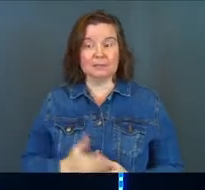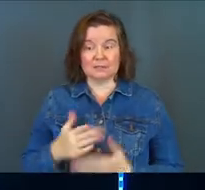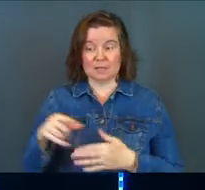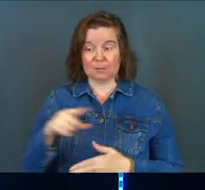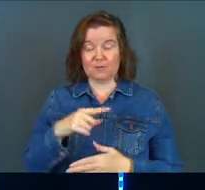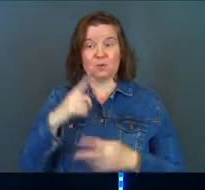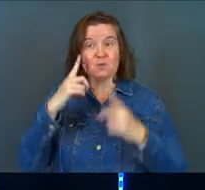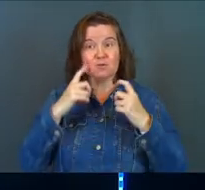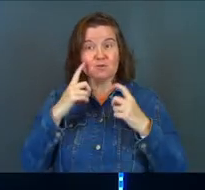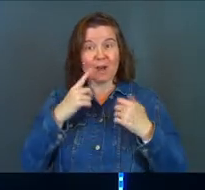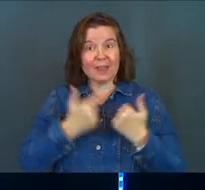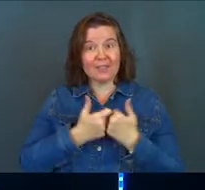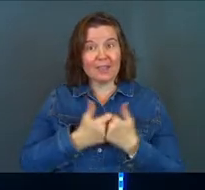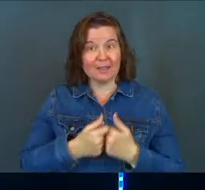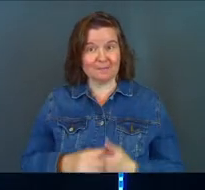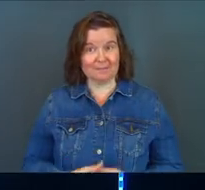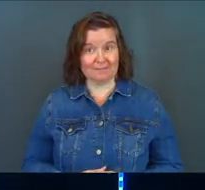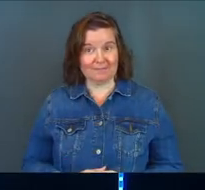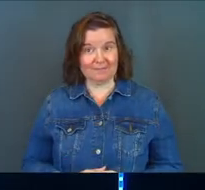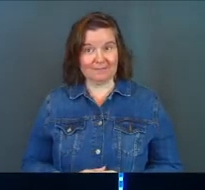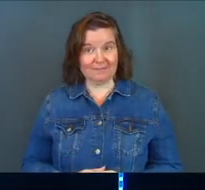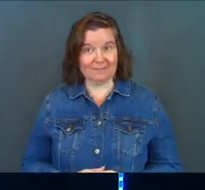Some of you even cry at the game.